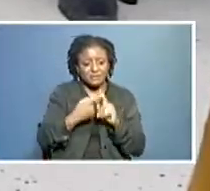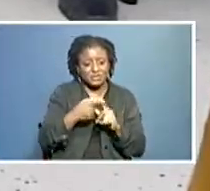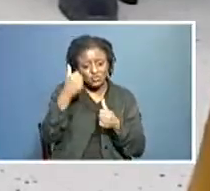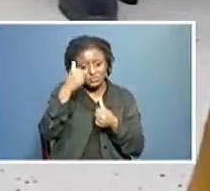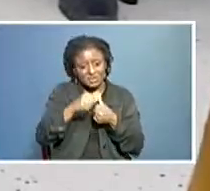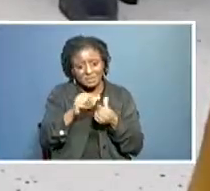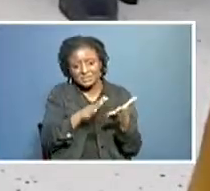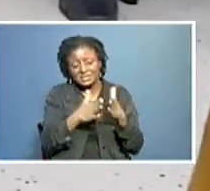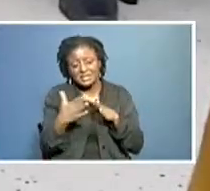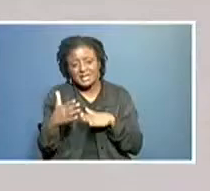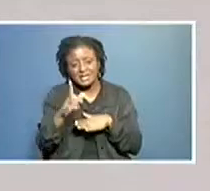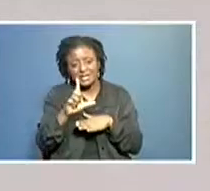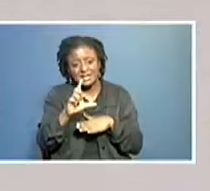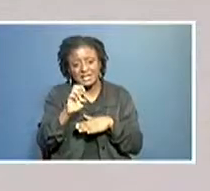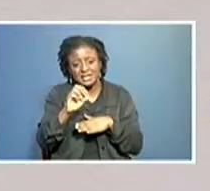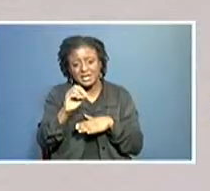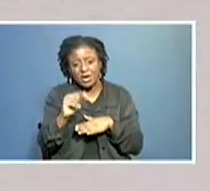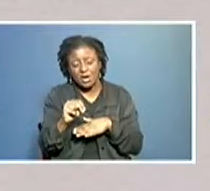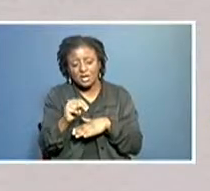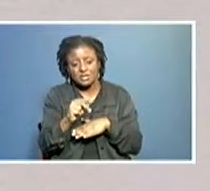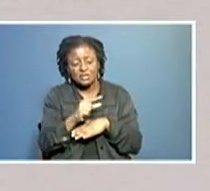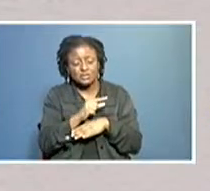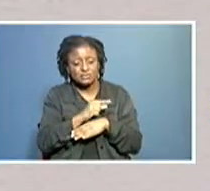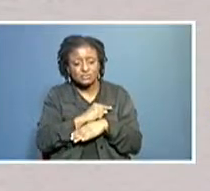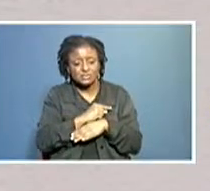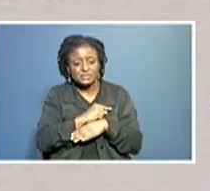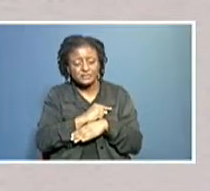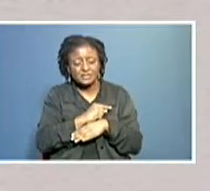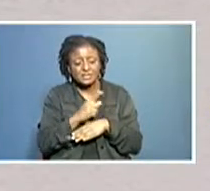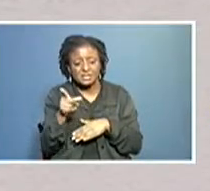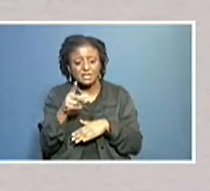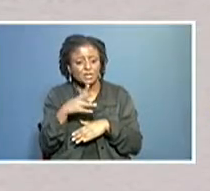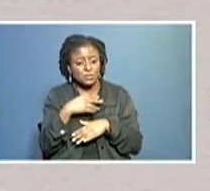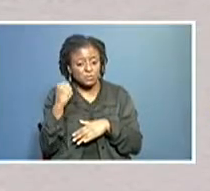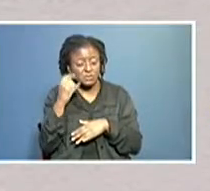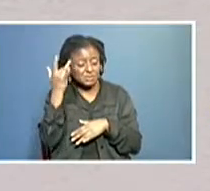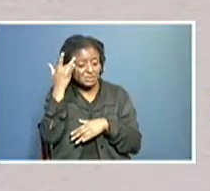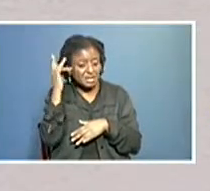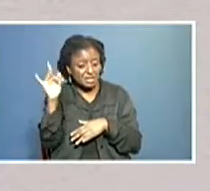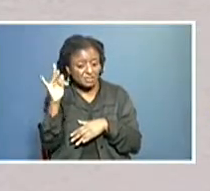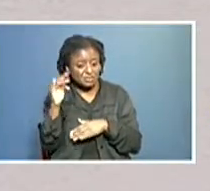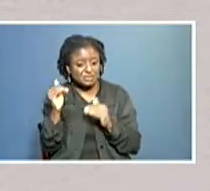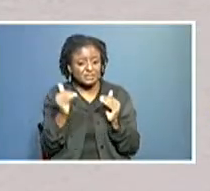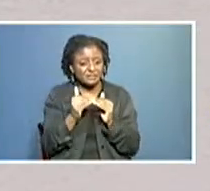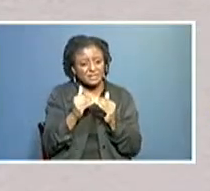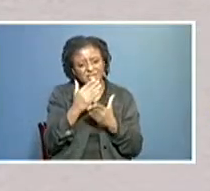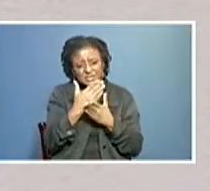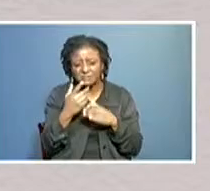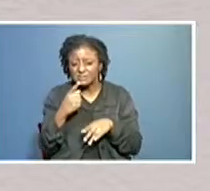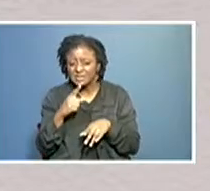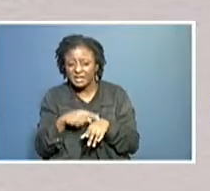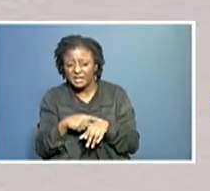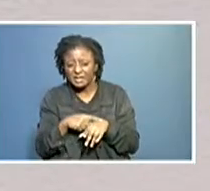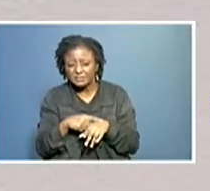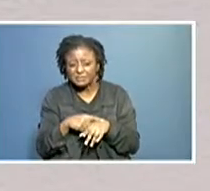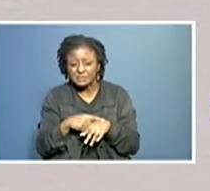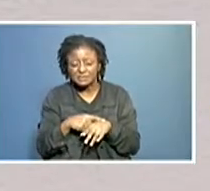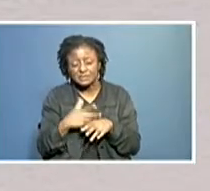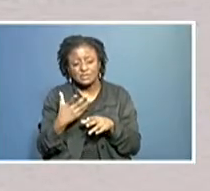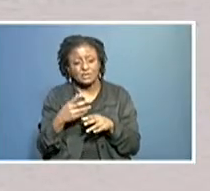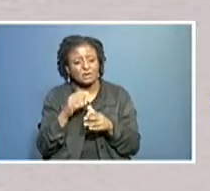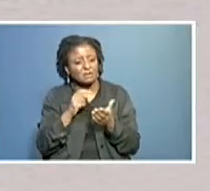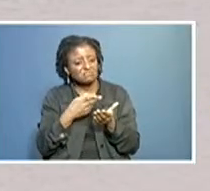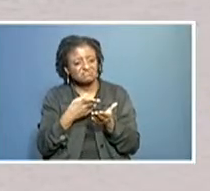Griffin. He was intelligent and fair, sometimes brutally honest in